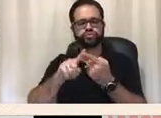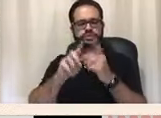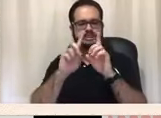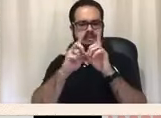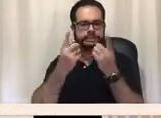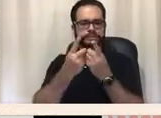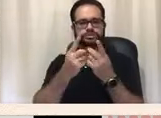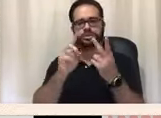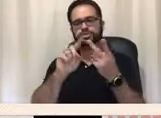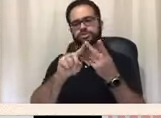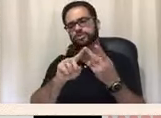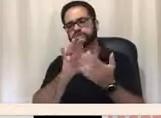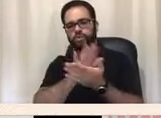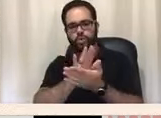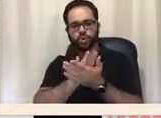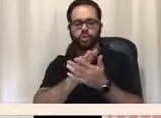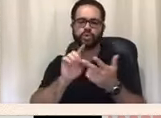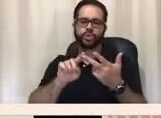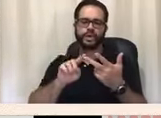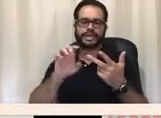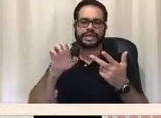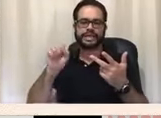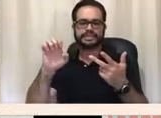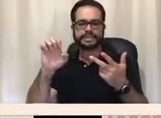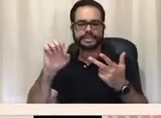of the ESE advisor.